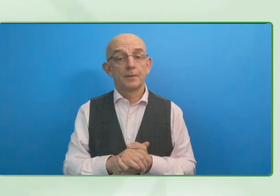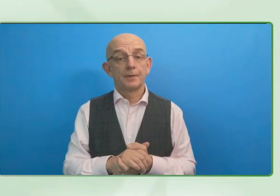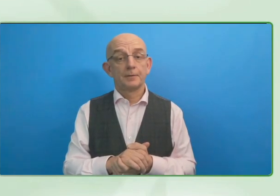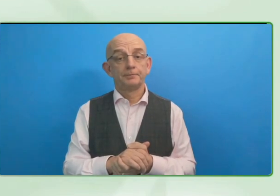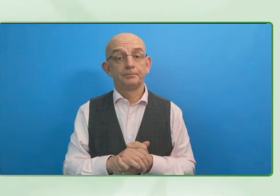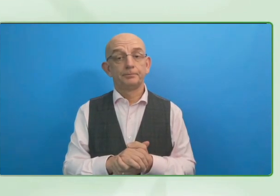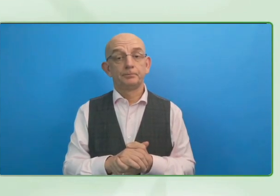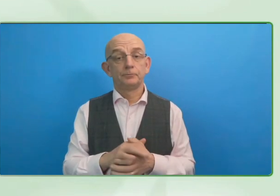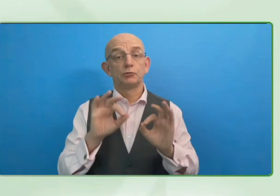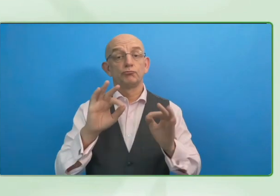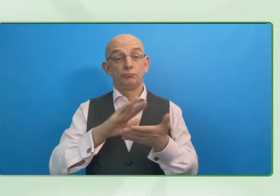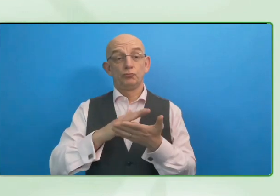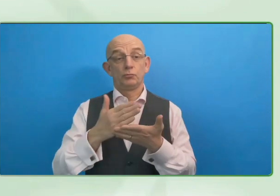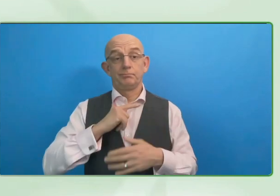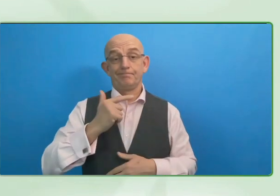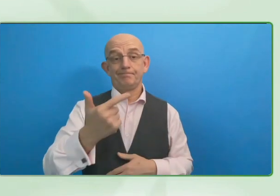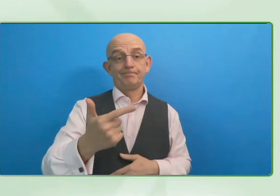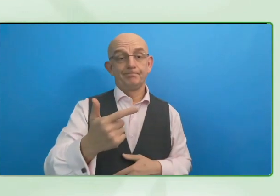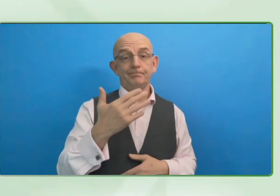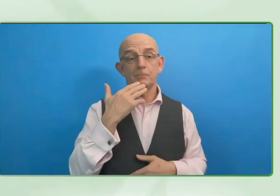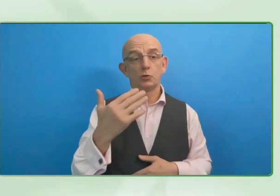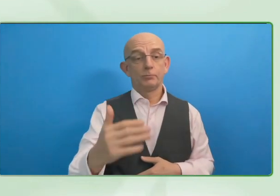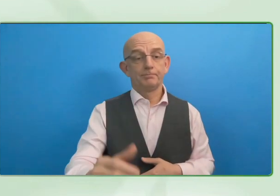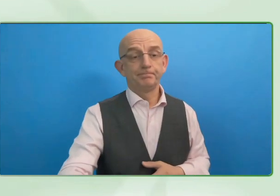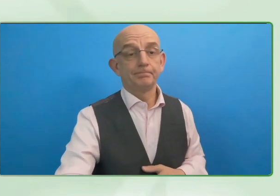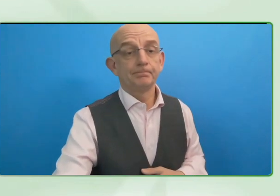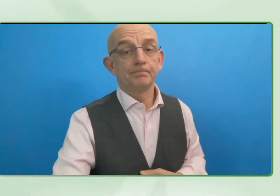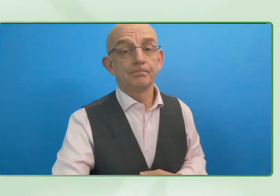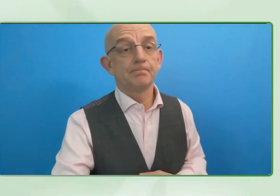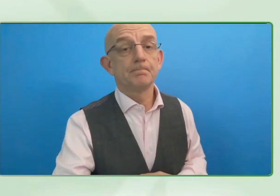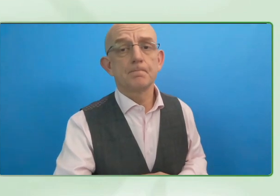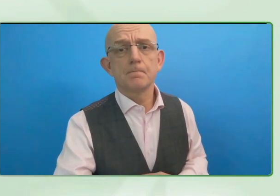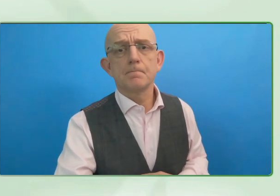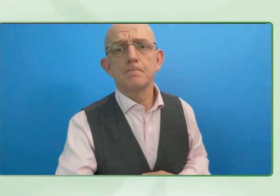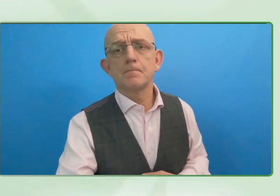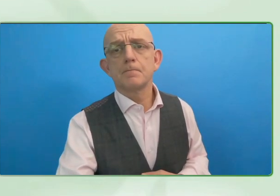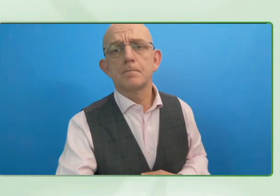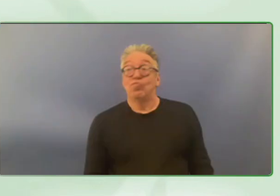what did you say again? Oh. So Petra will go ahead and do the summary.